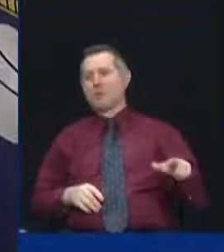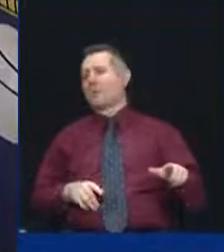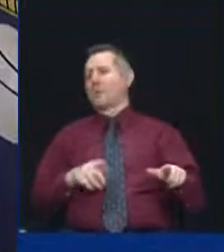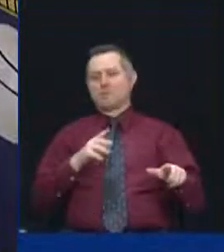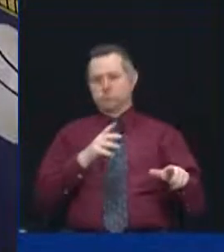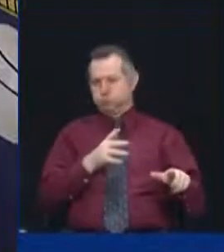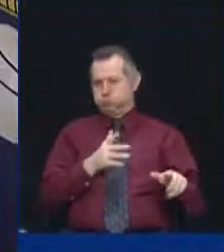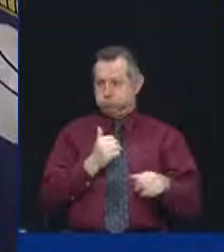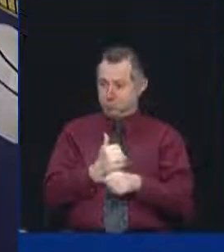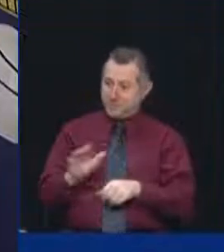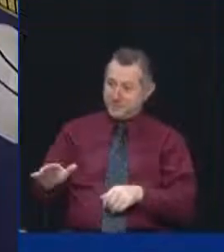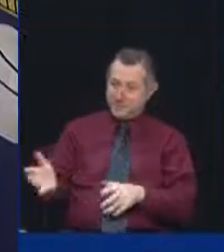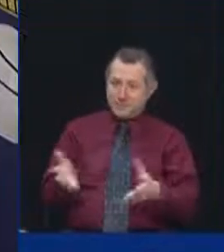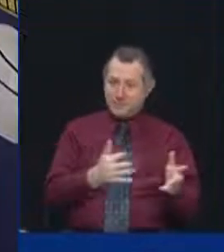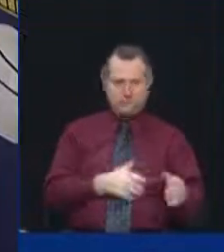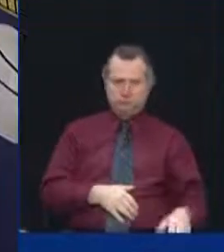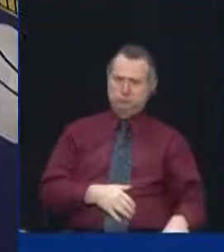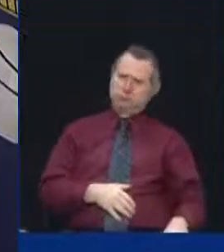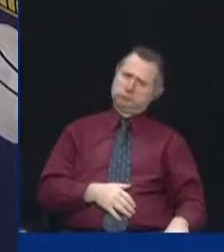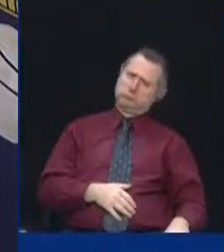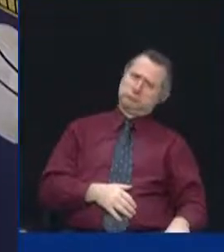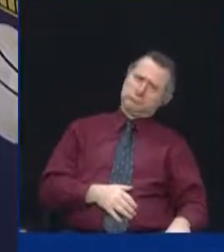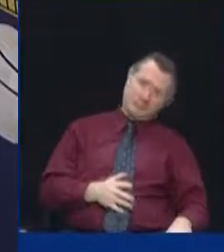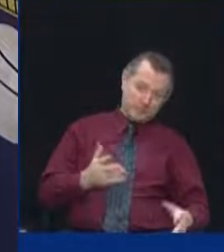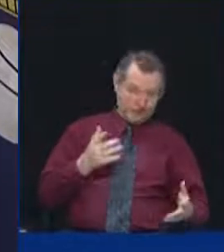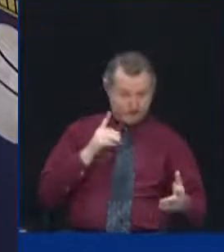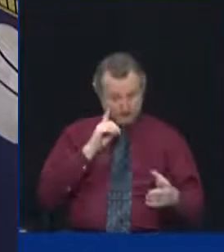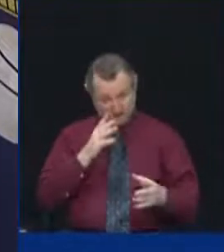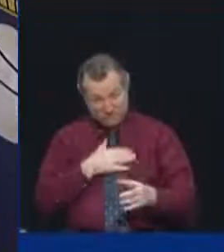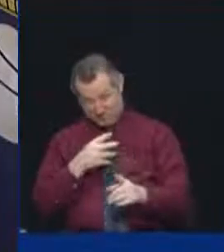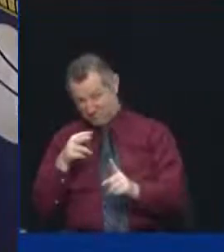But my position is